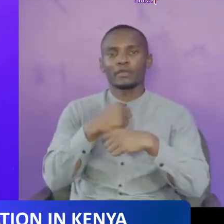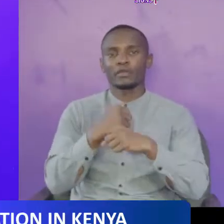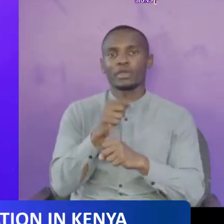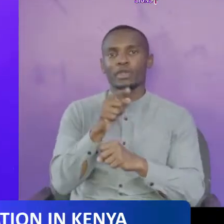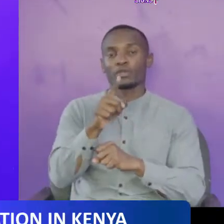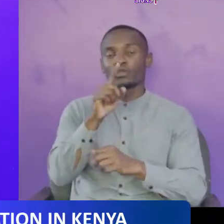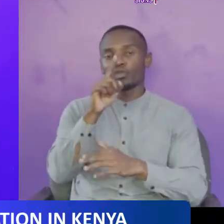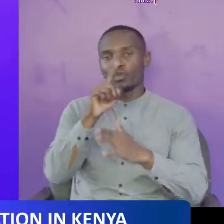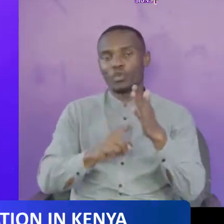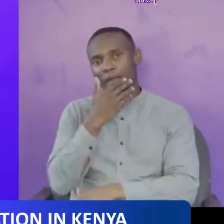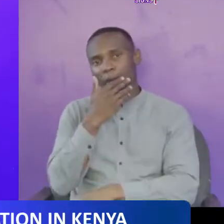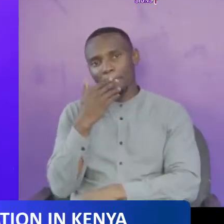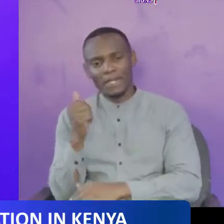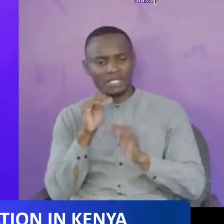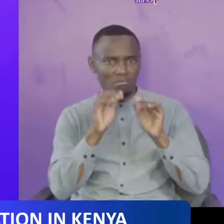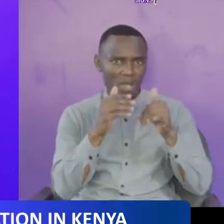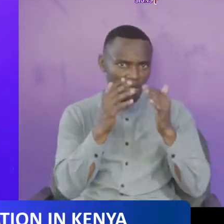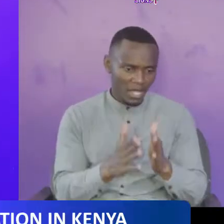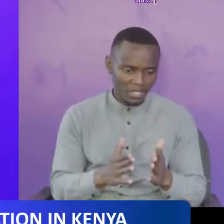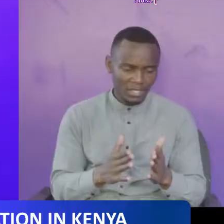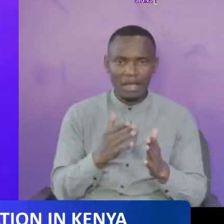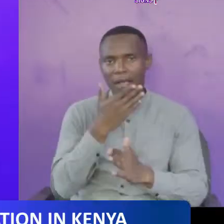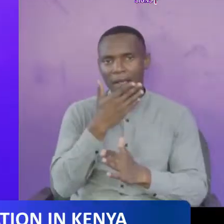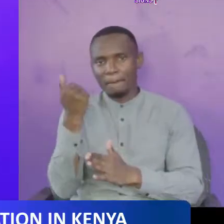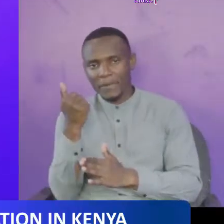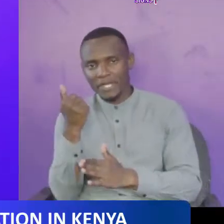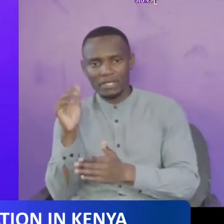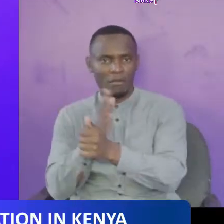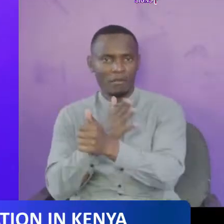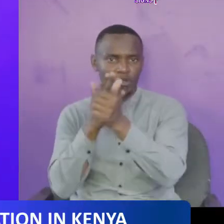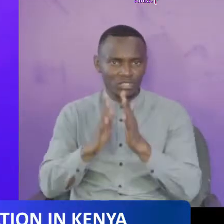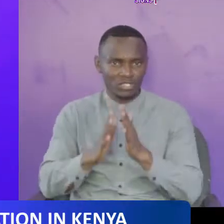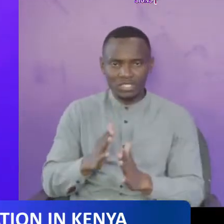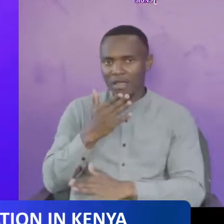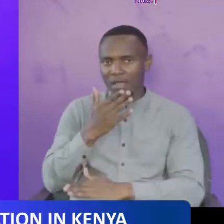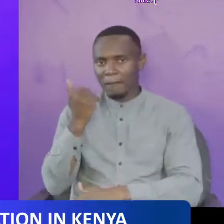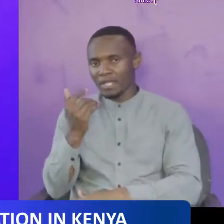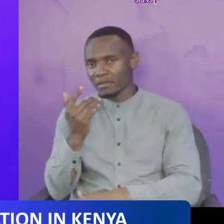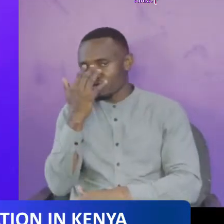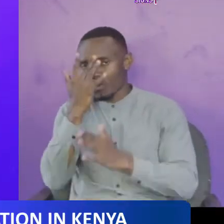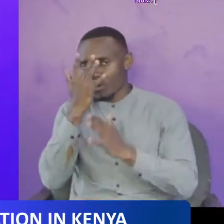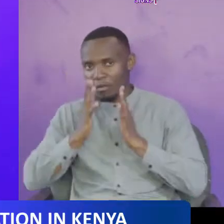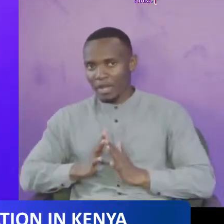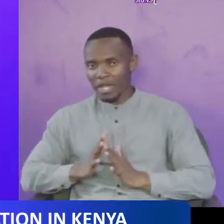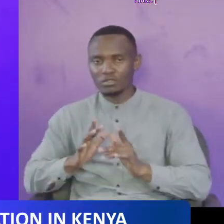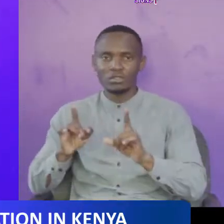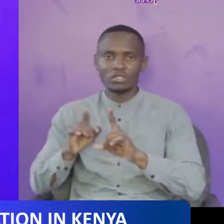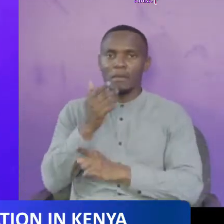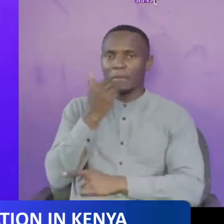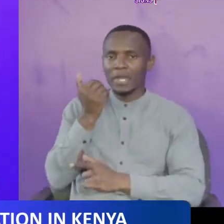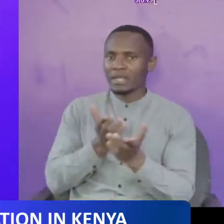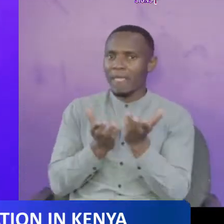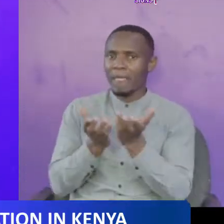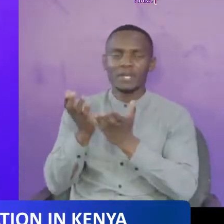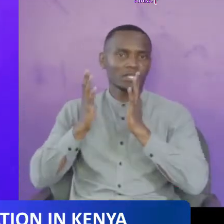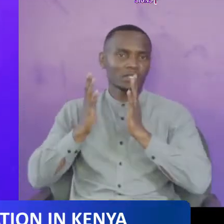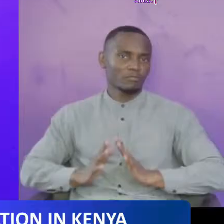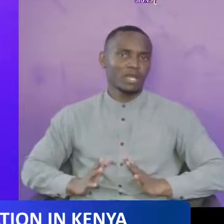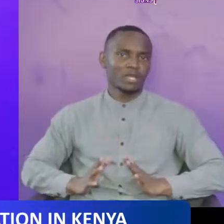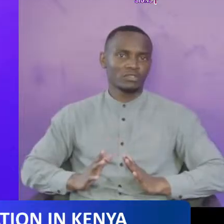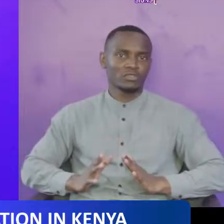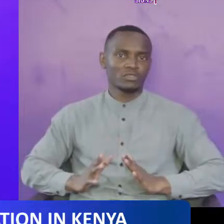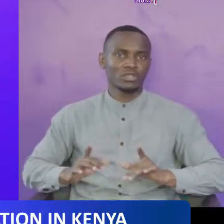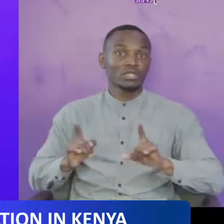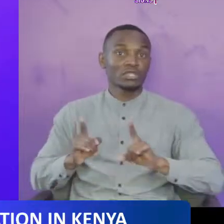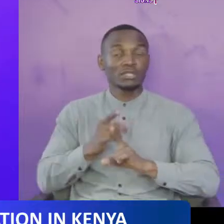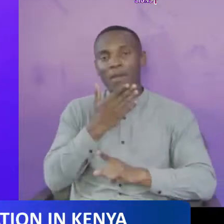a better musician, a better florist, a better business person, a better person, a better